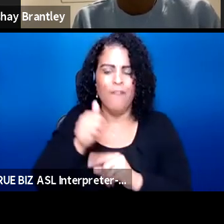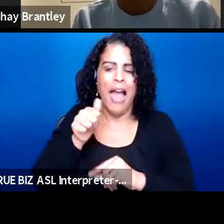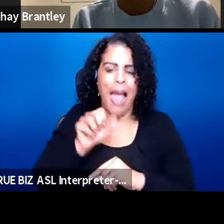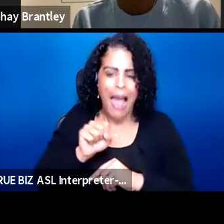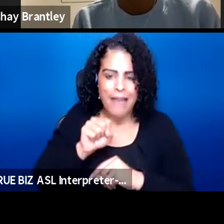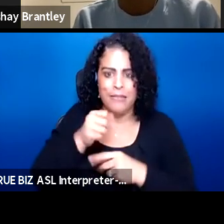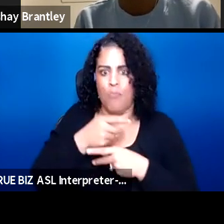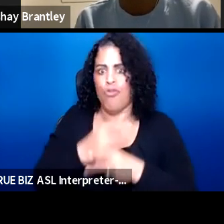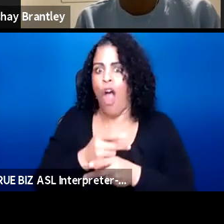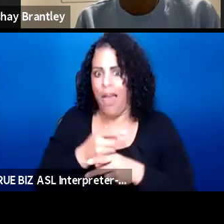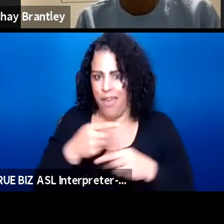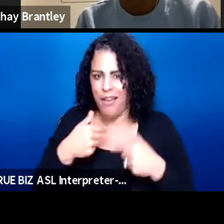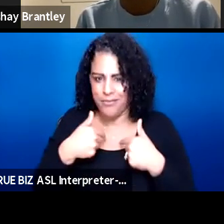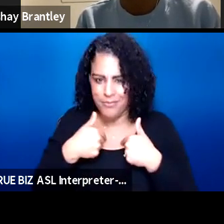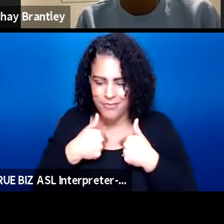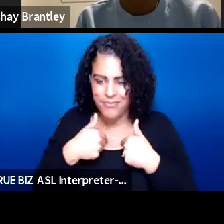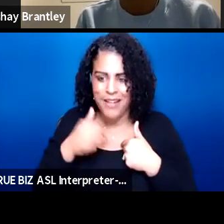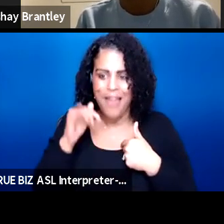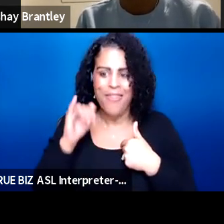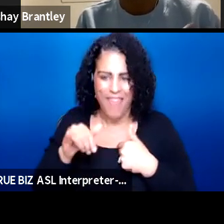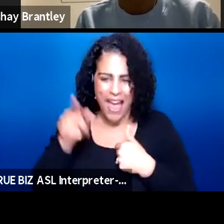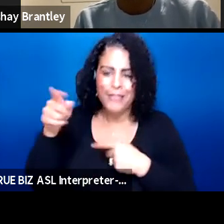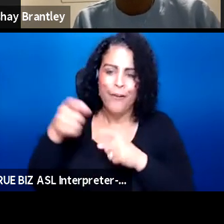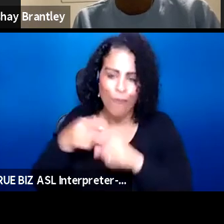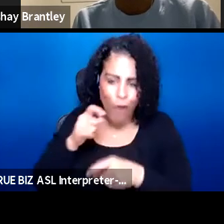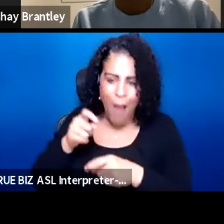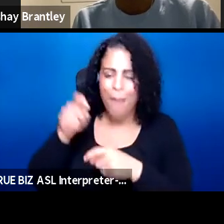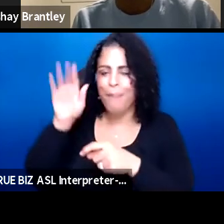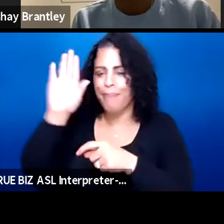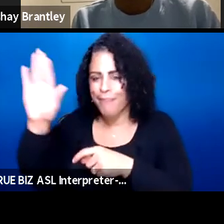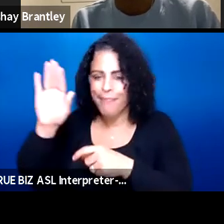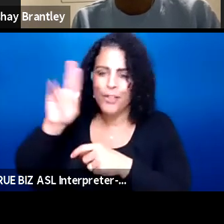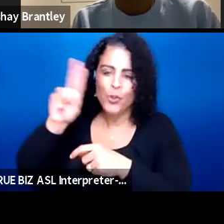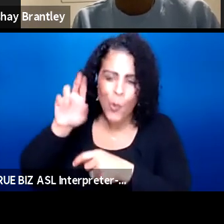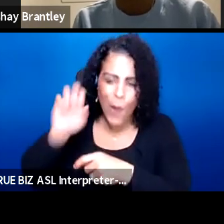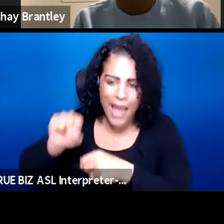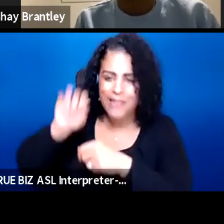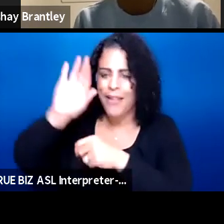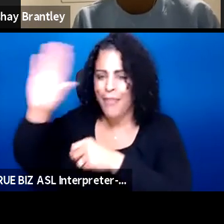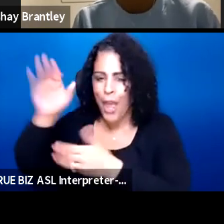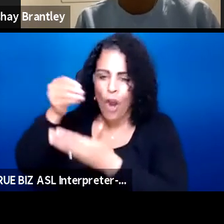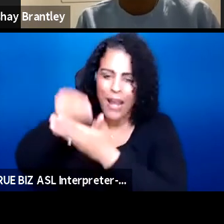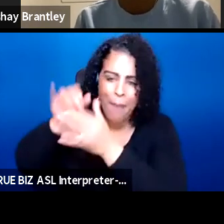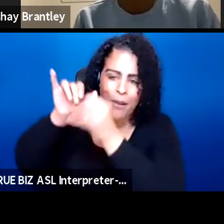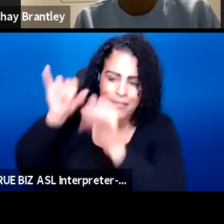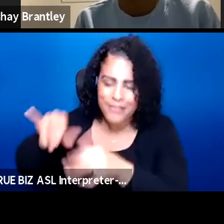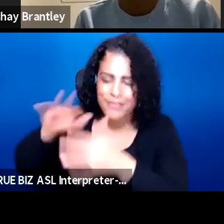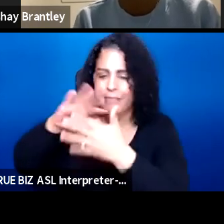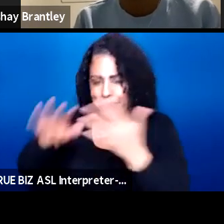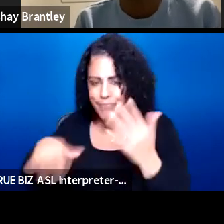which is still also based off of capitalism and all that stuff, and like the bourgeoisie, and yeah.